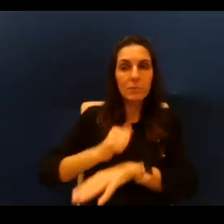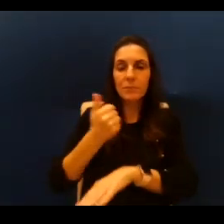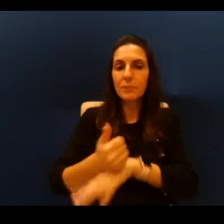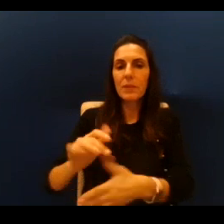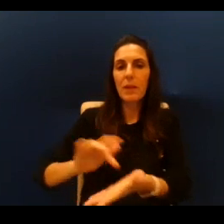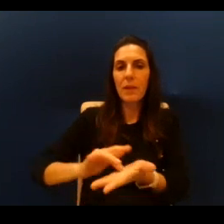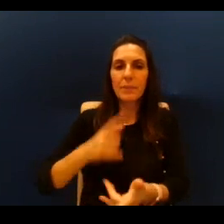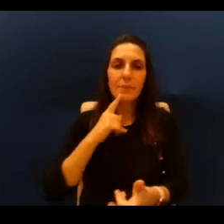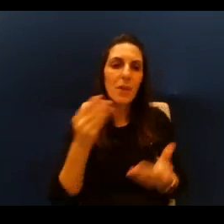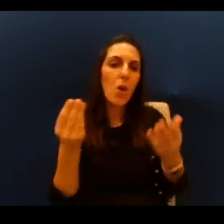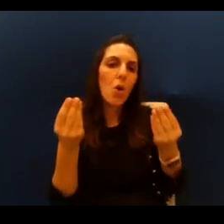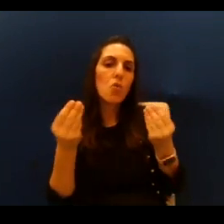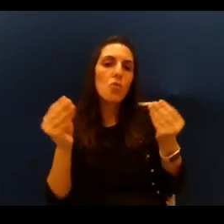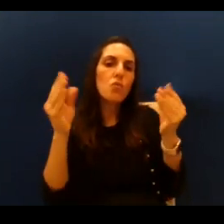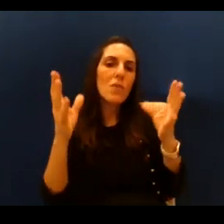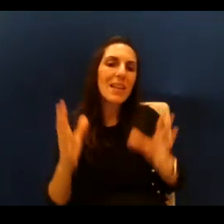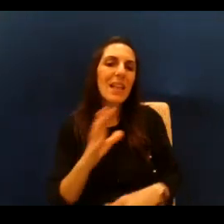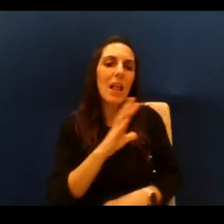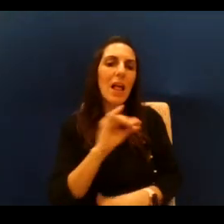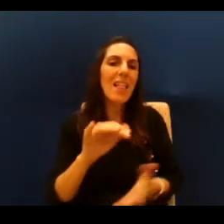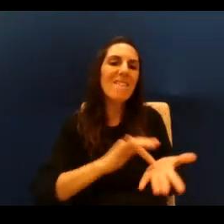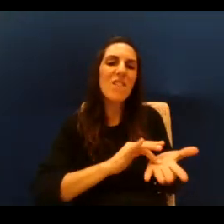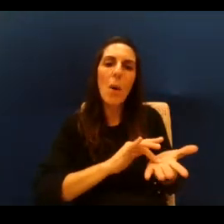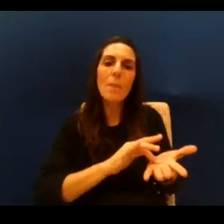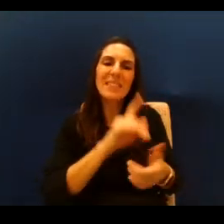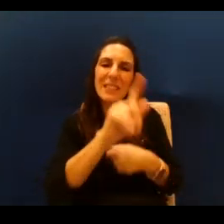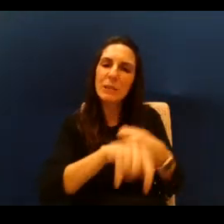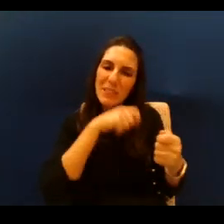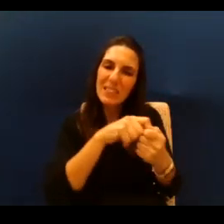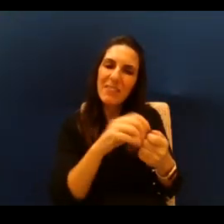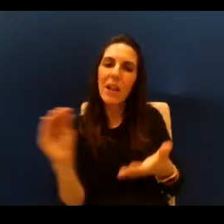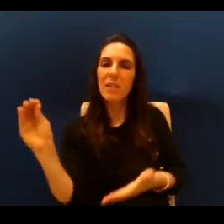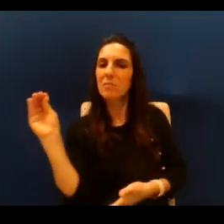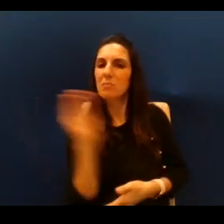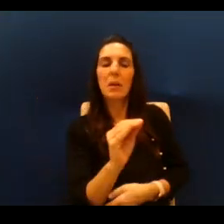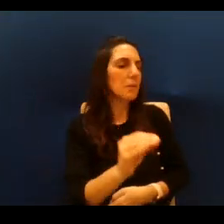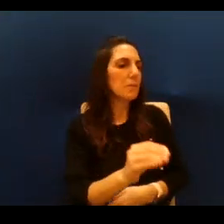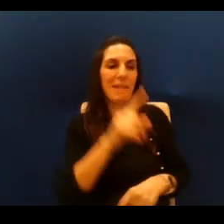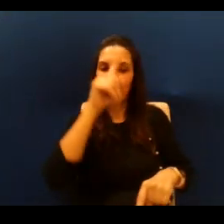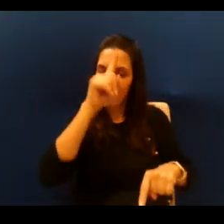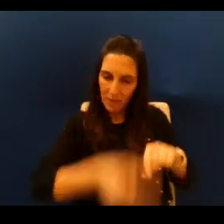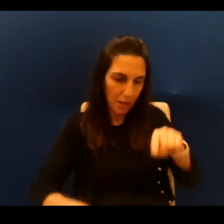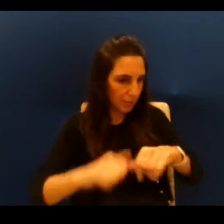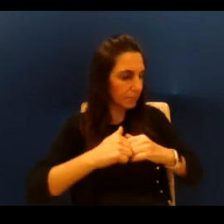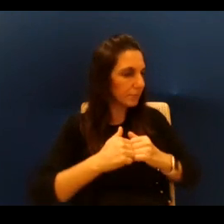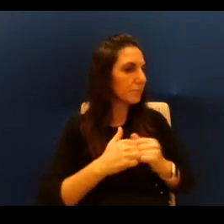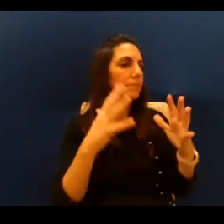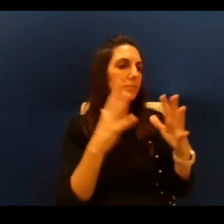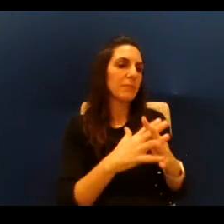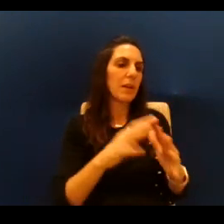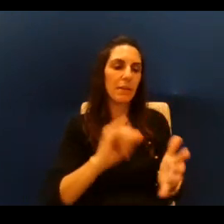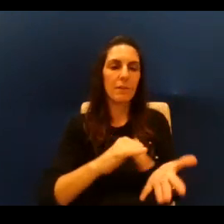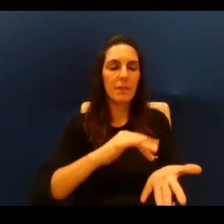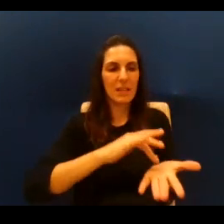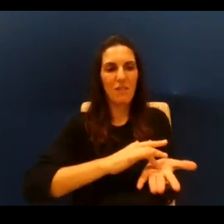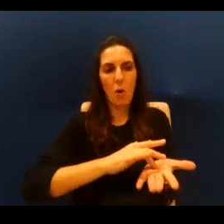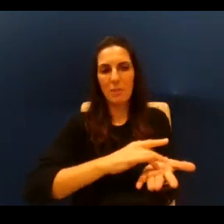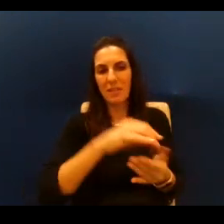Retail and specialty pharmacies are specifically listed among the uses that could not appear. Yeah, there's a lot. It's